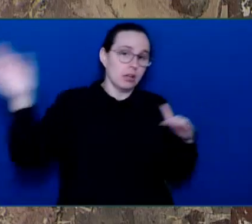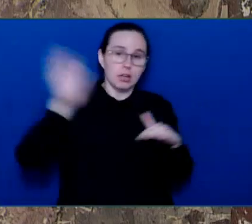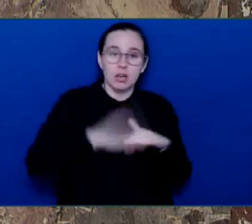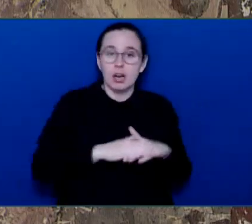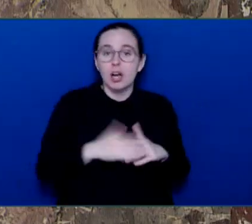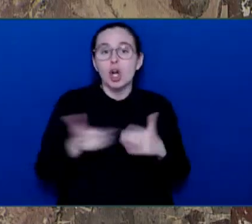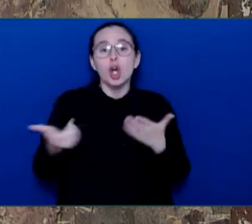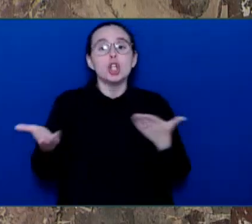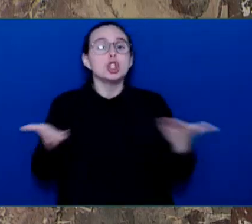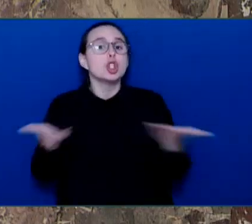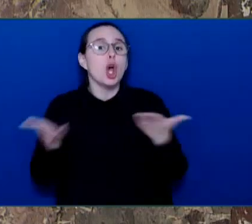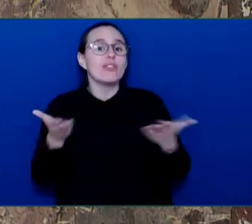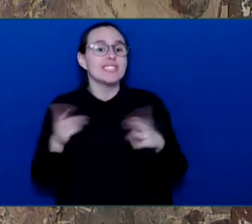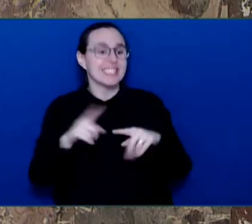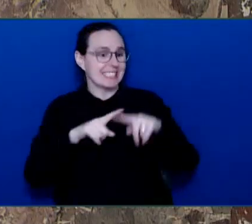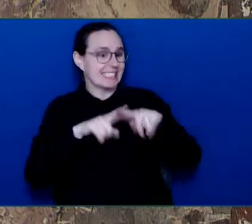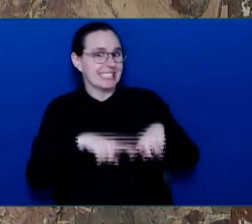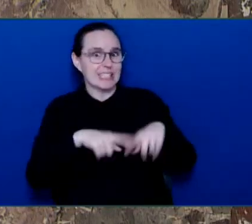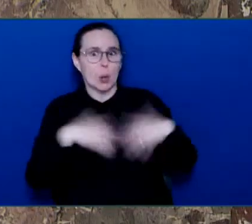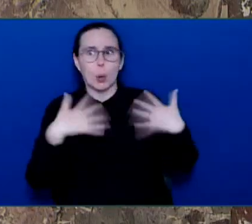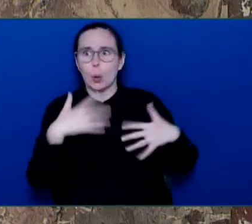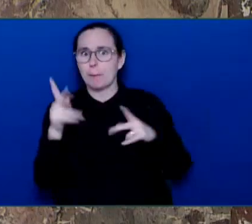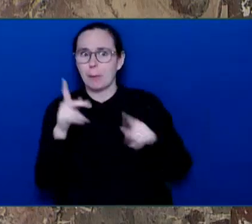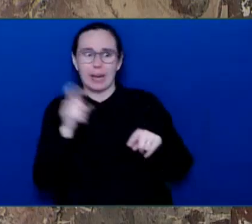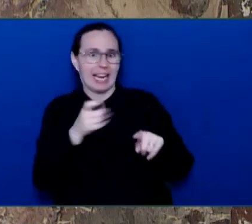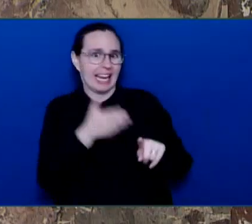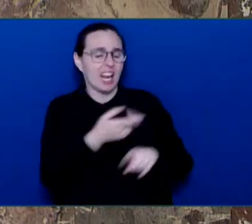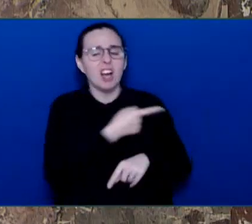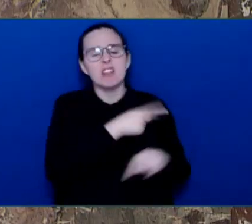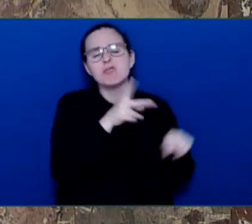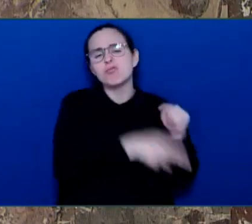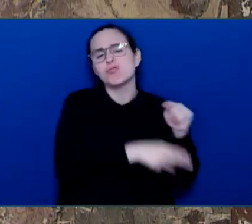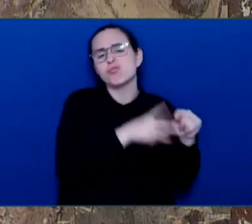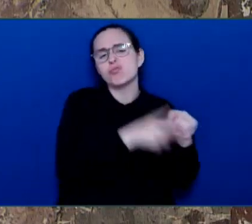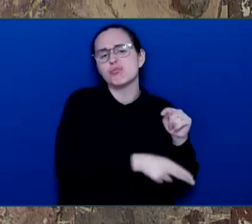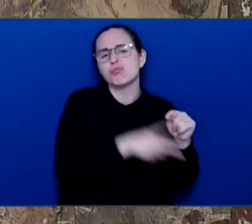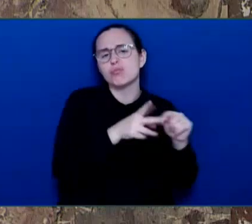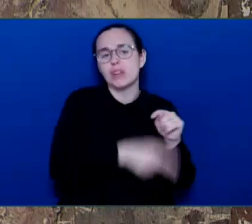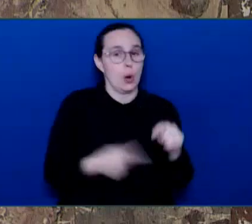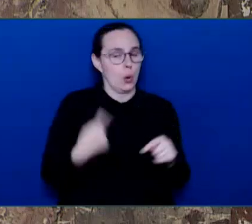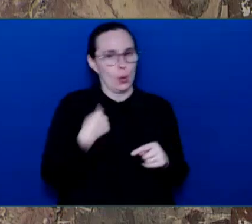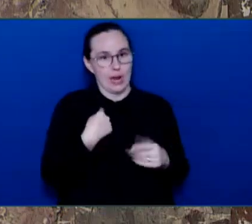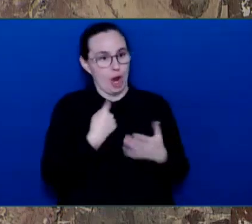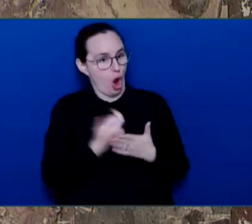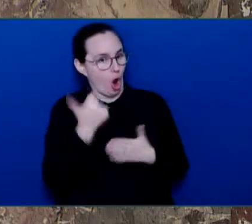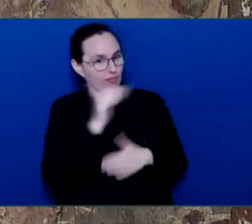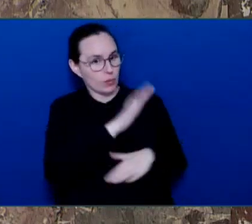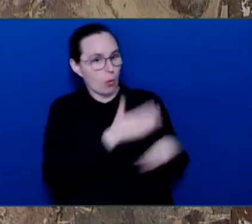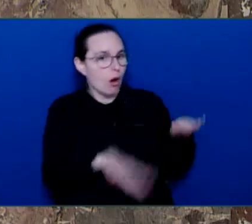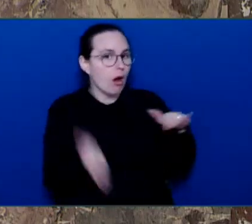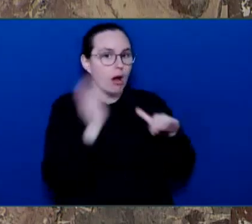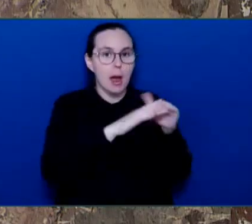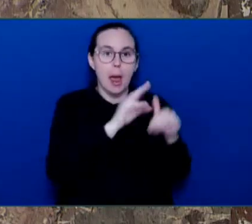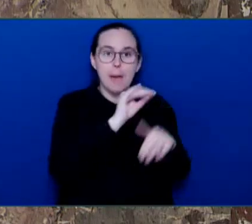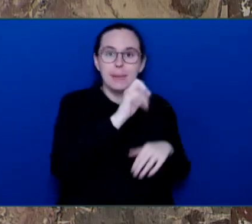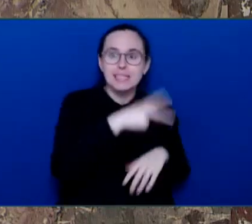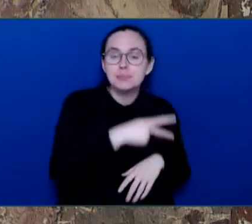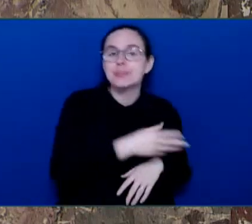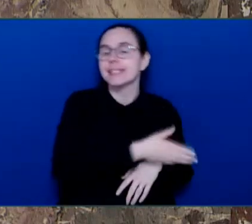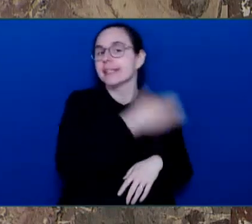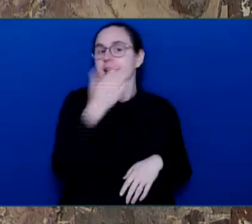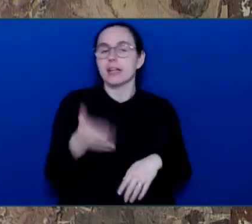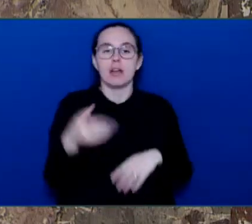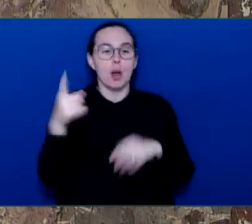relied. We've eliminated MSP premiums. We took tolls off bridges. We took ICBC rates down